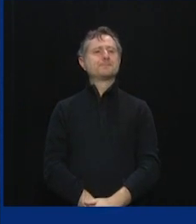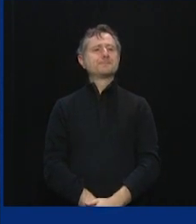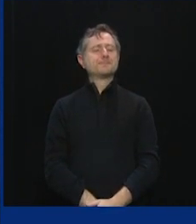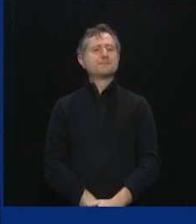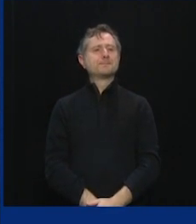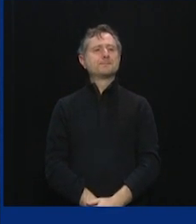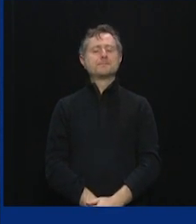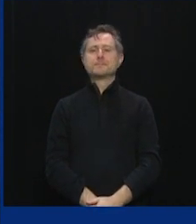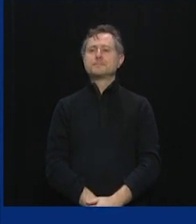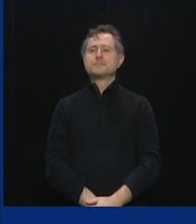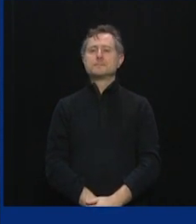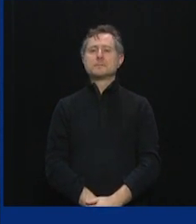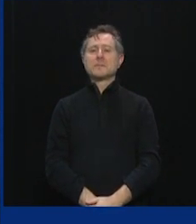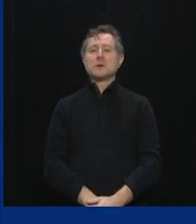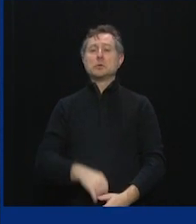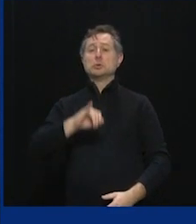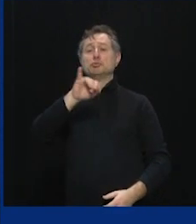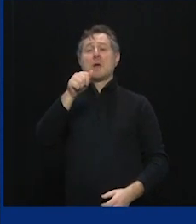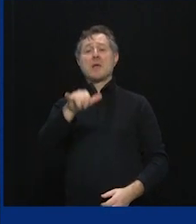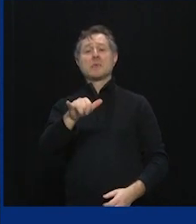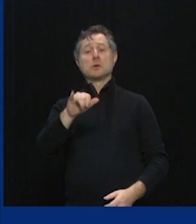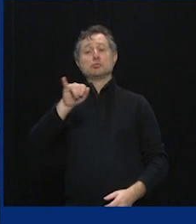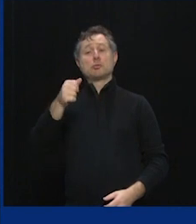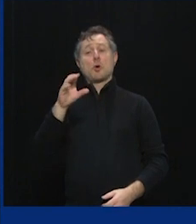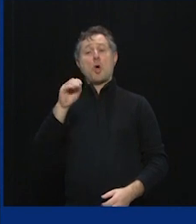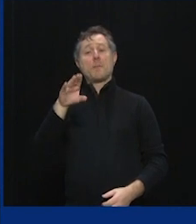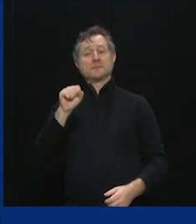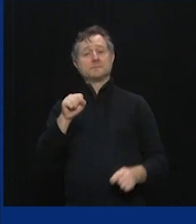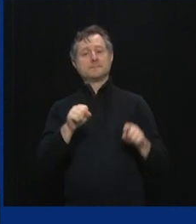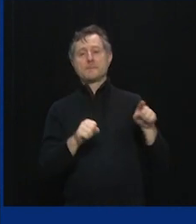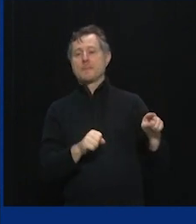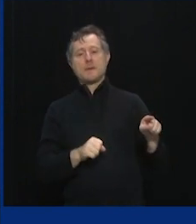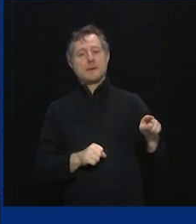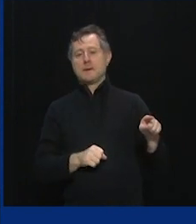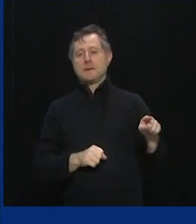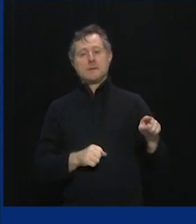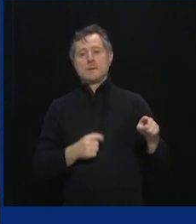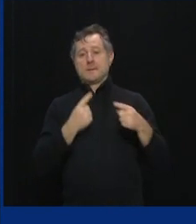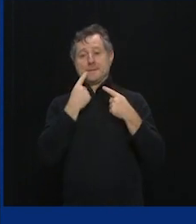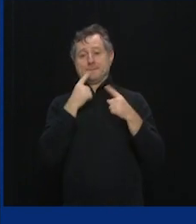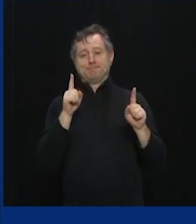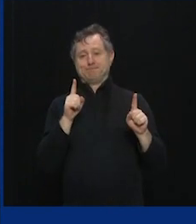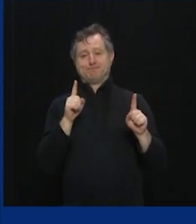What Jay Jacobs did was wrong. It was very disturbing,